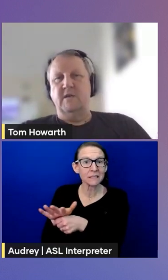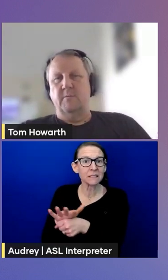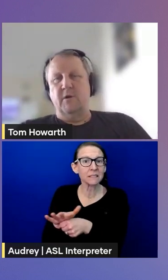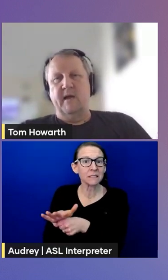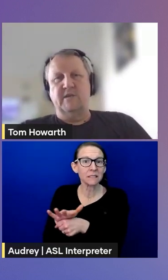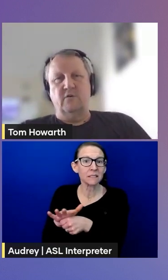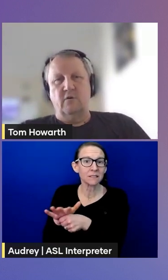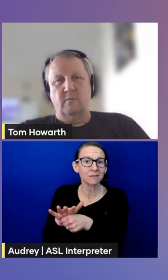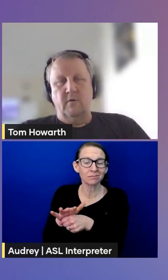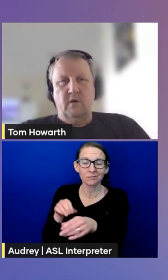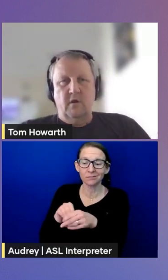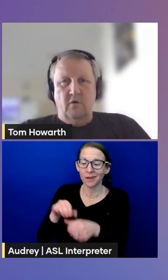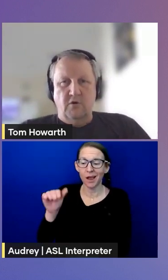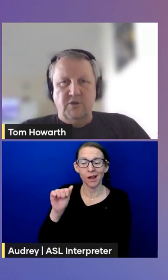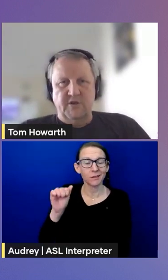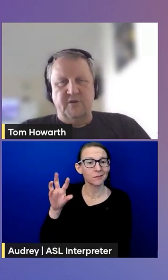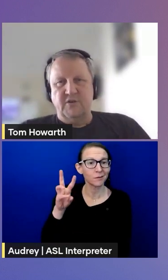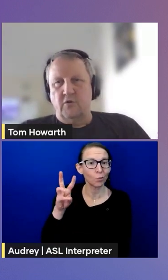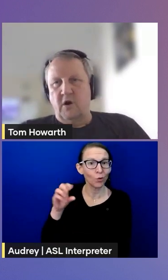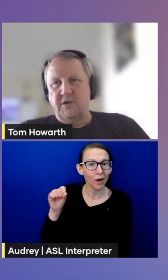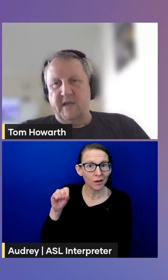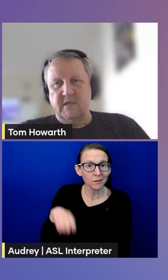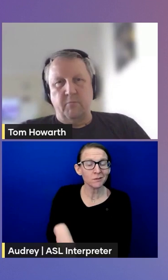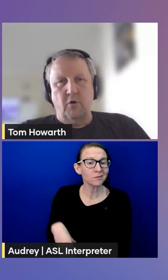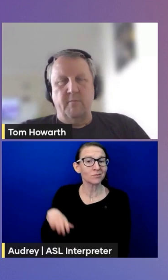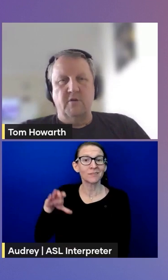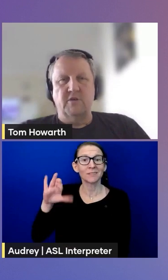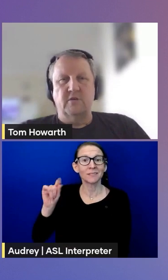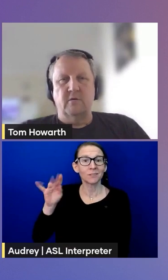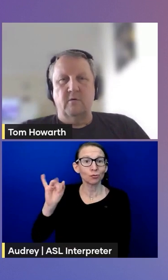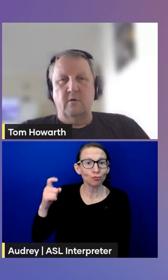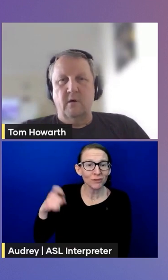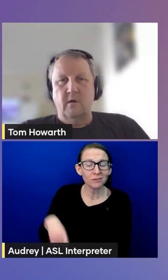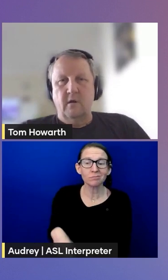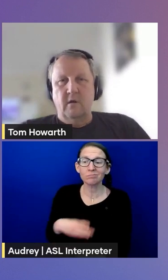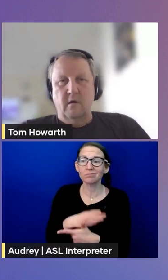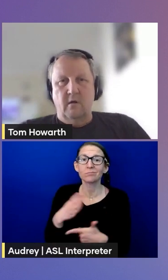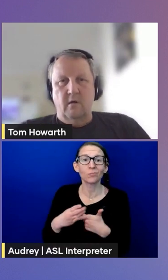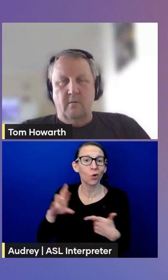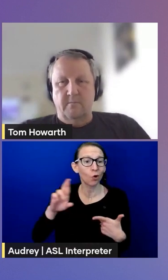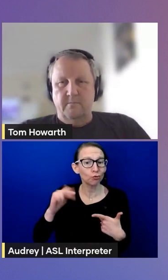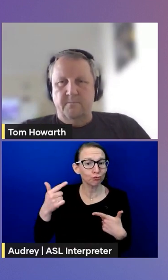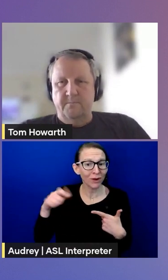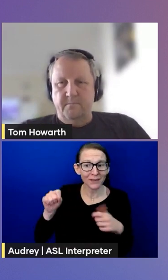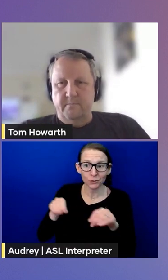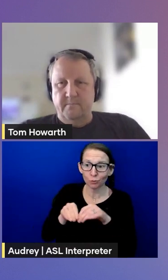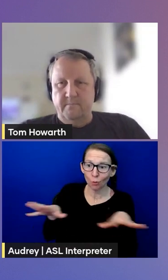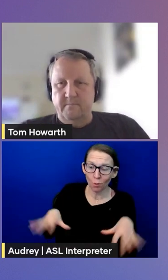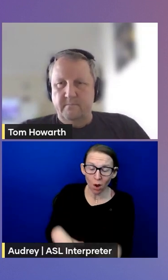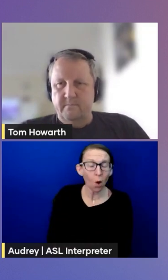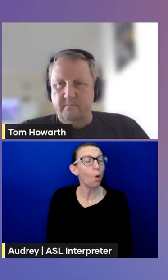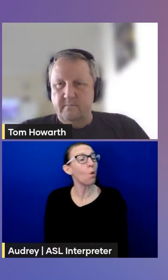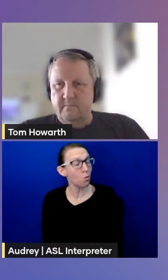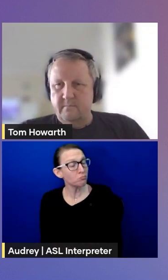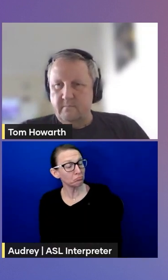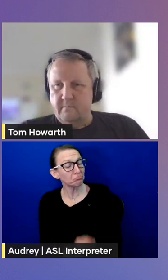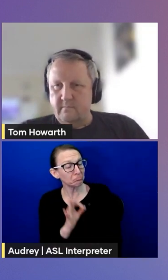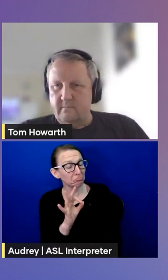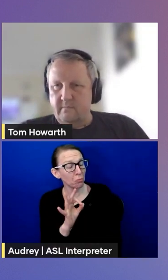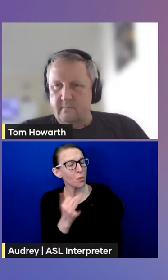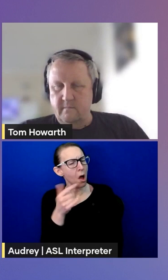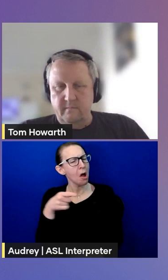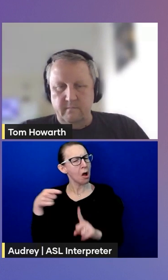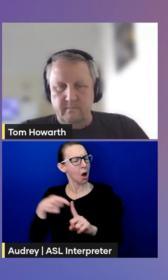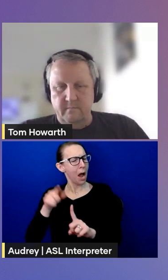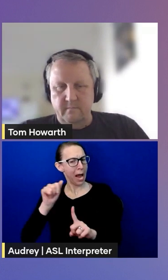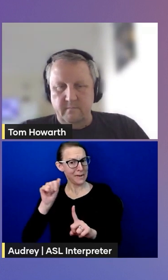workspaces in AWS or Citrix or RDS deployments. Okay. Speaking of AWS,